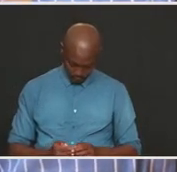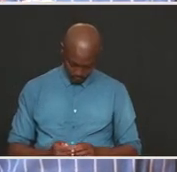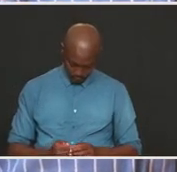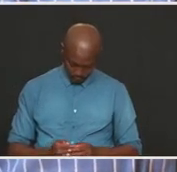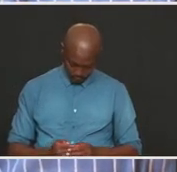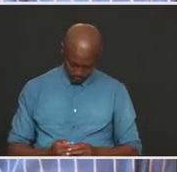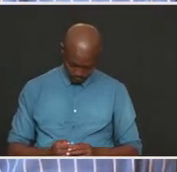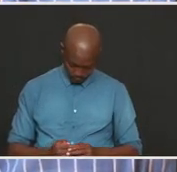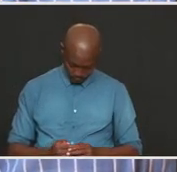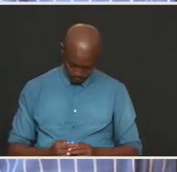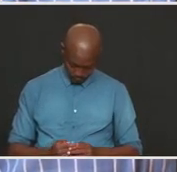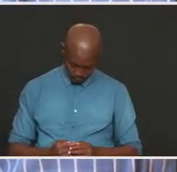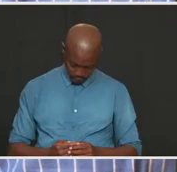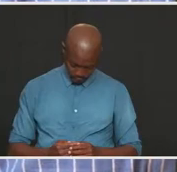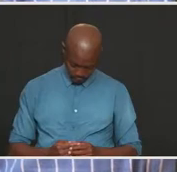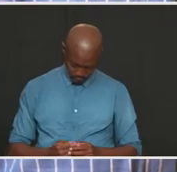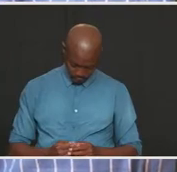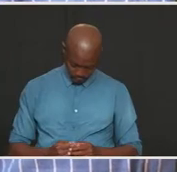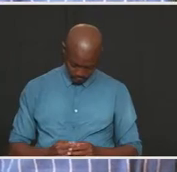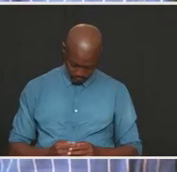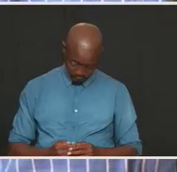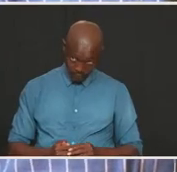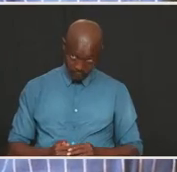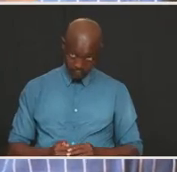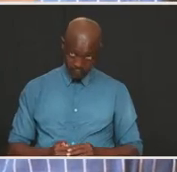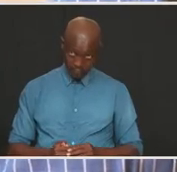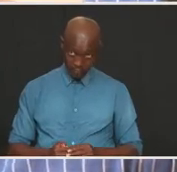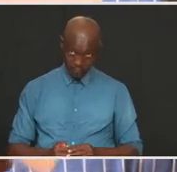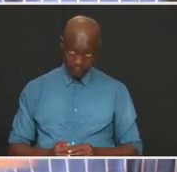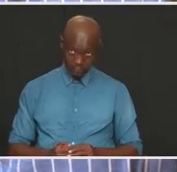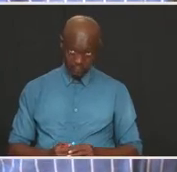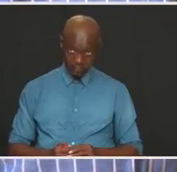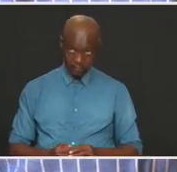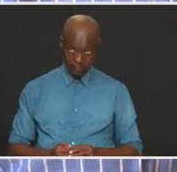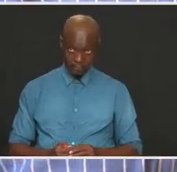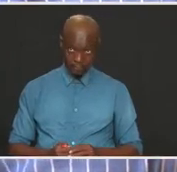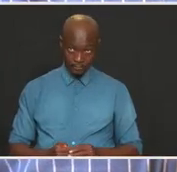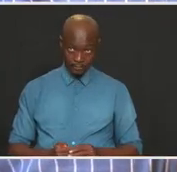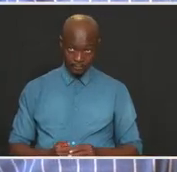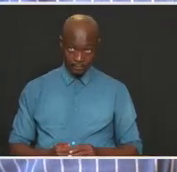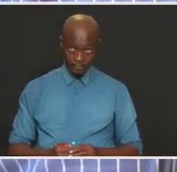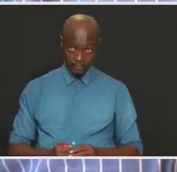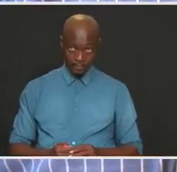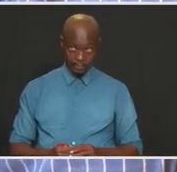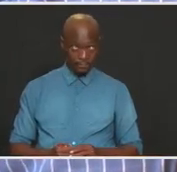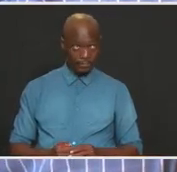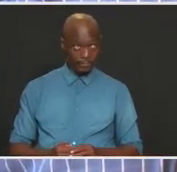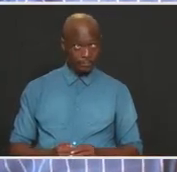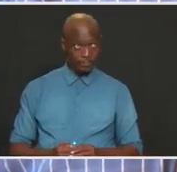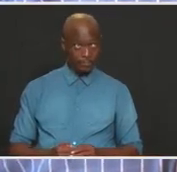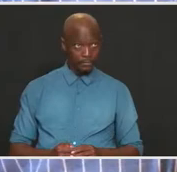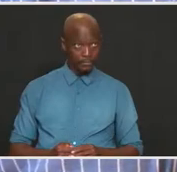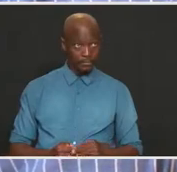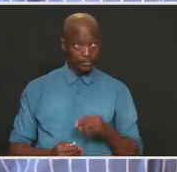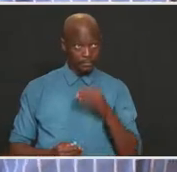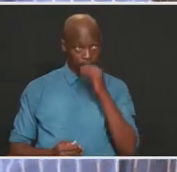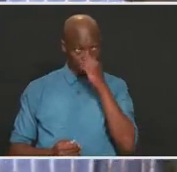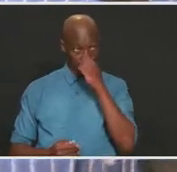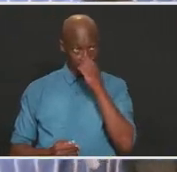and I think that one he mentioned on English so that's that's that's the point that he mentioned Che